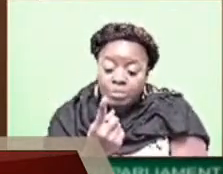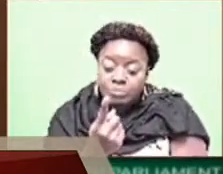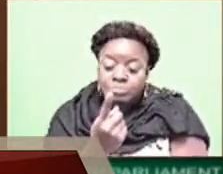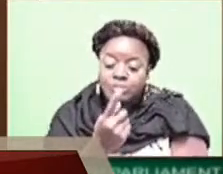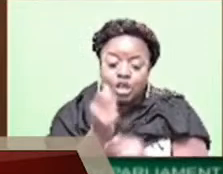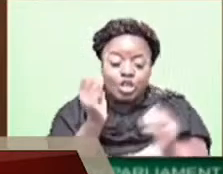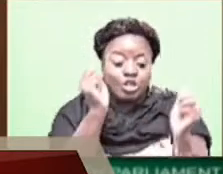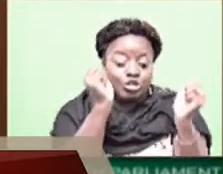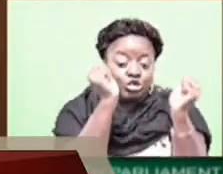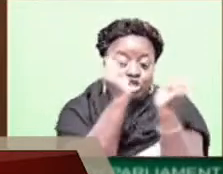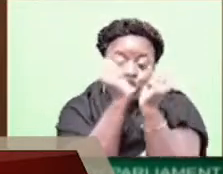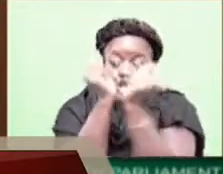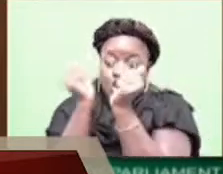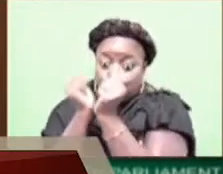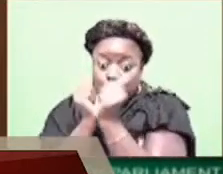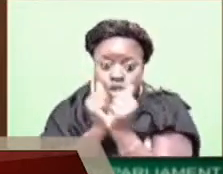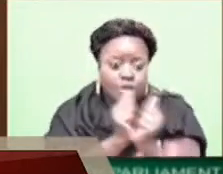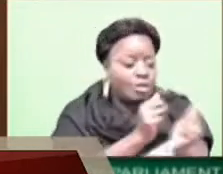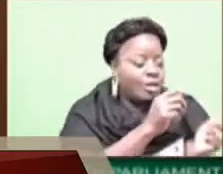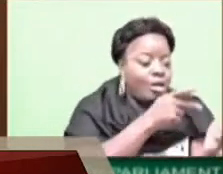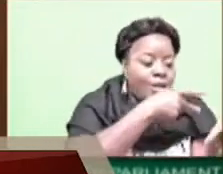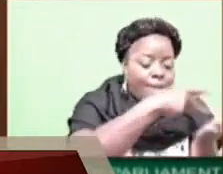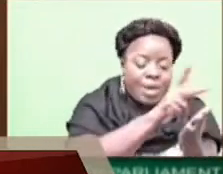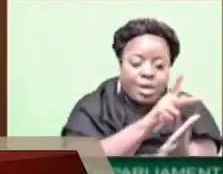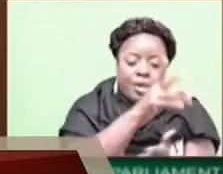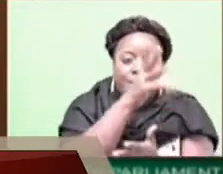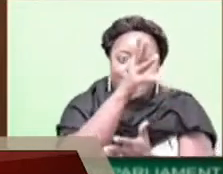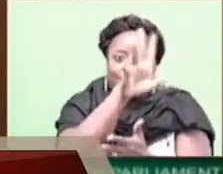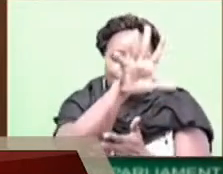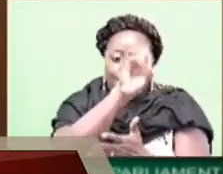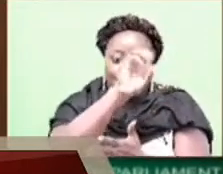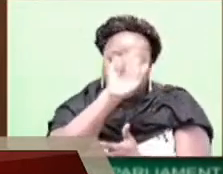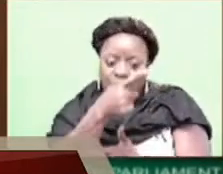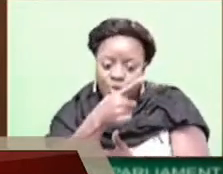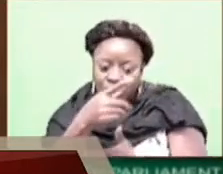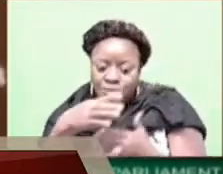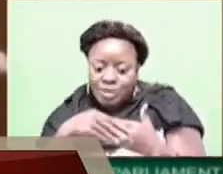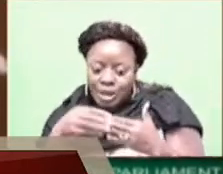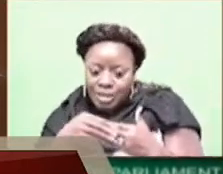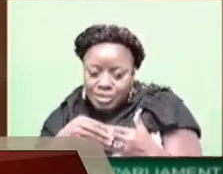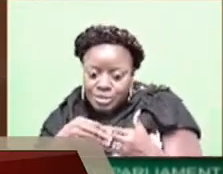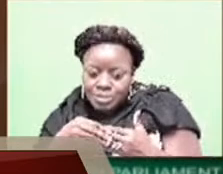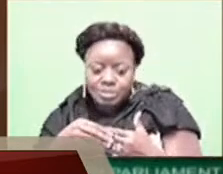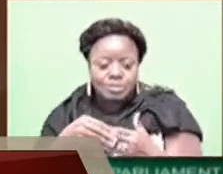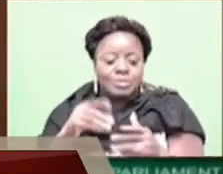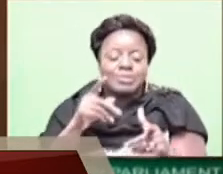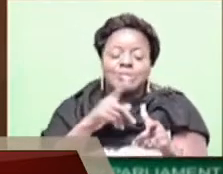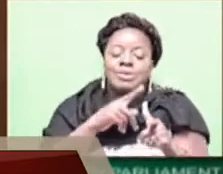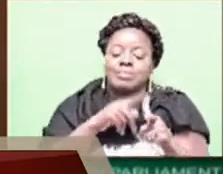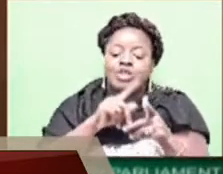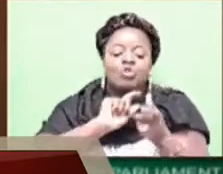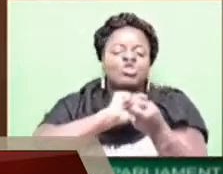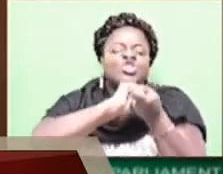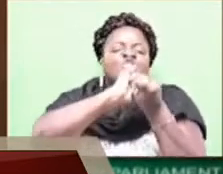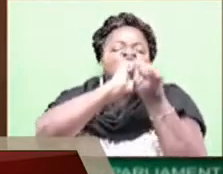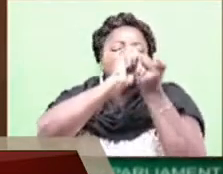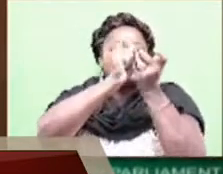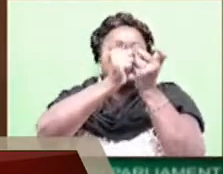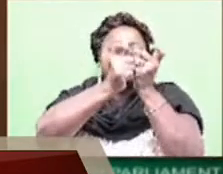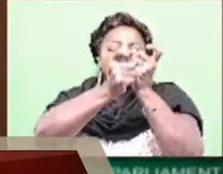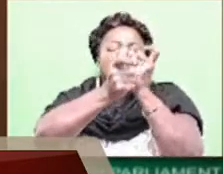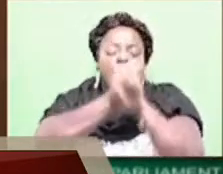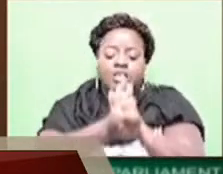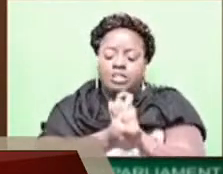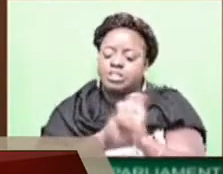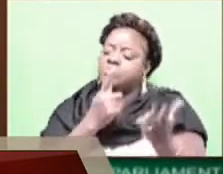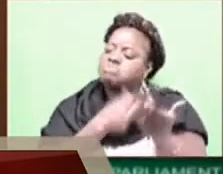of $50,000 and 6 months, you now have the alternative of a policeman saying, if these regulations specify